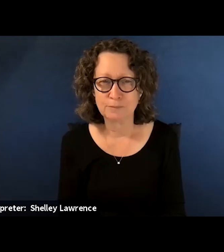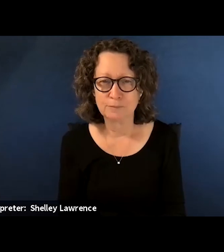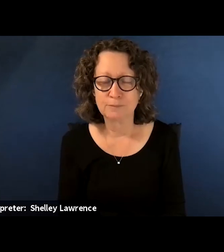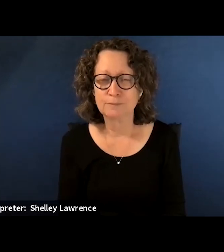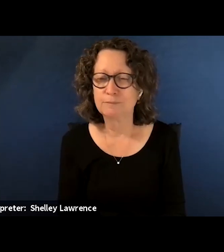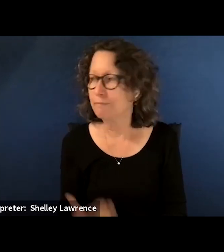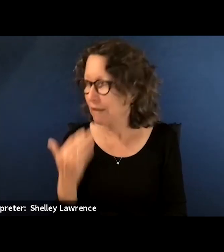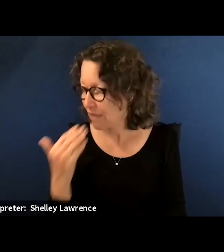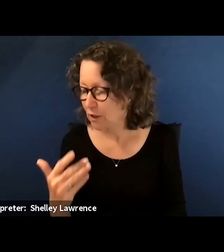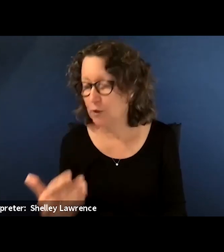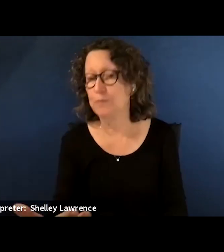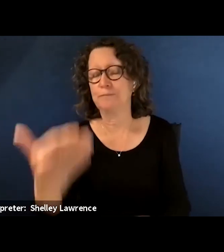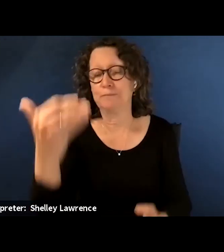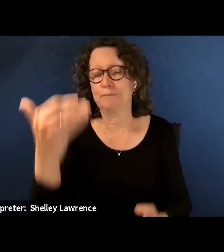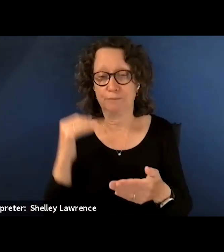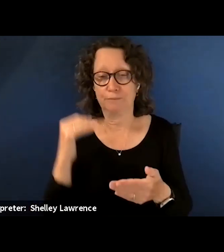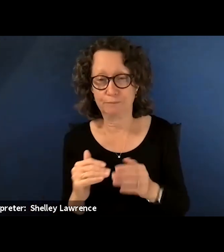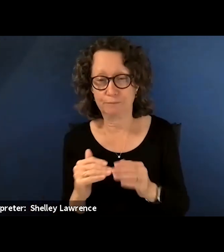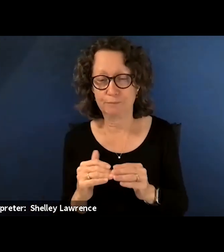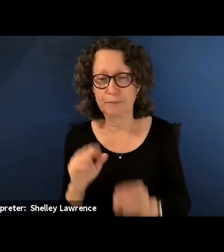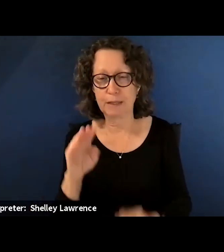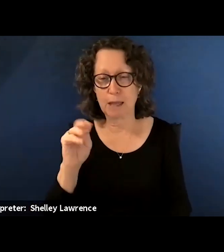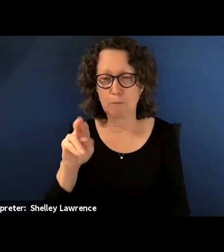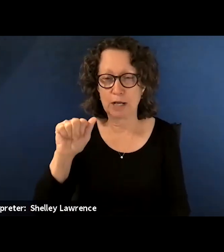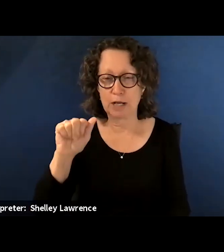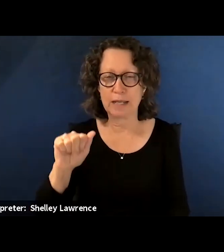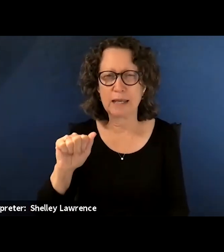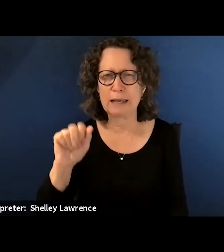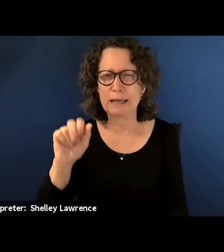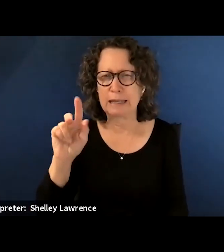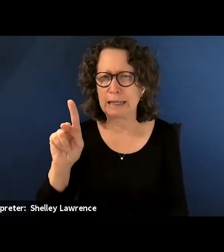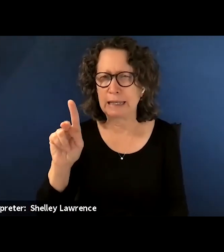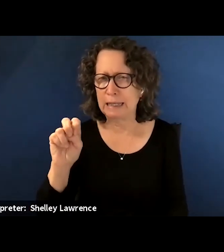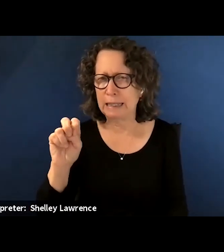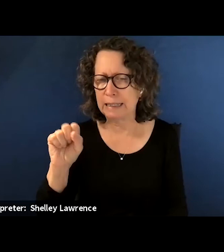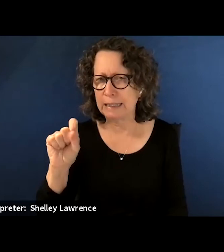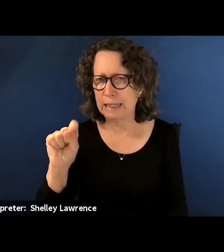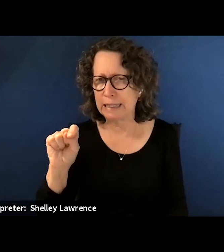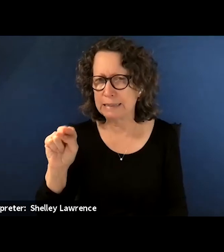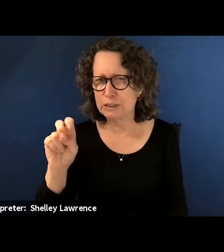Thank you. Our next speaker is Maria Kessner.